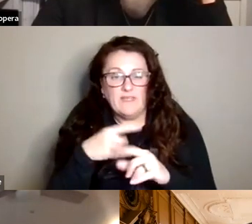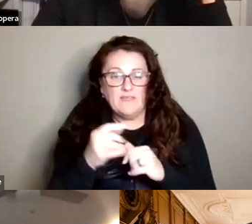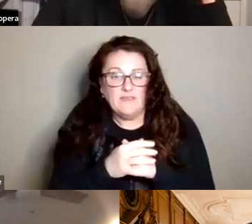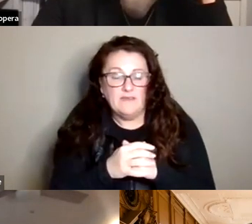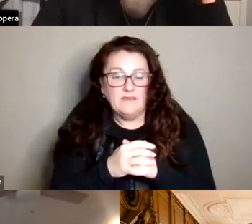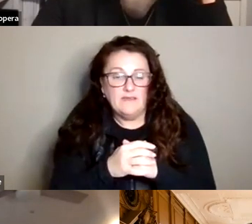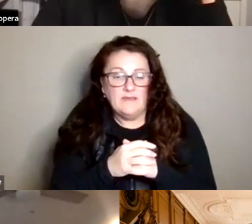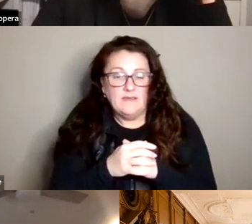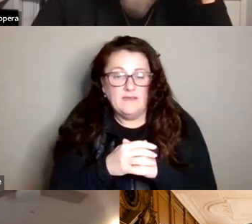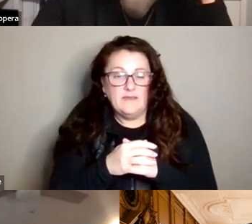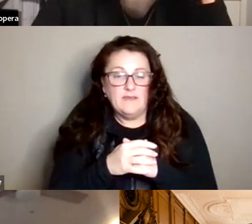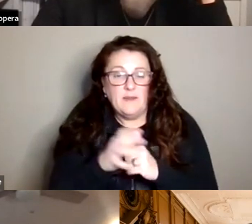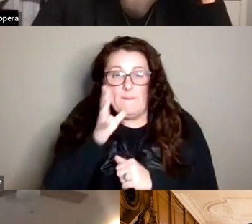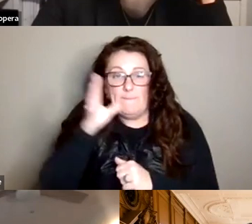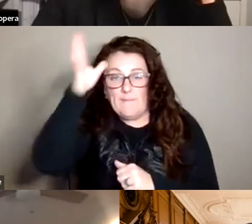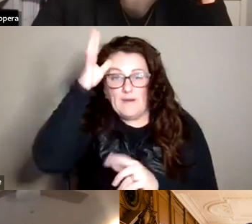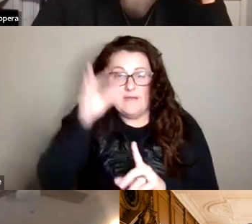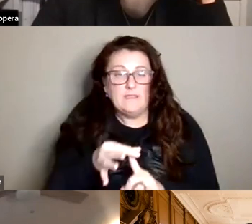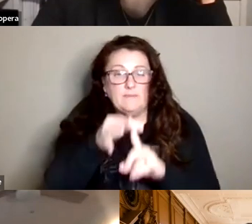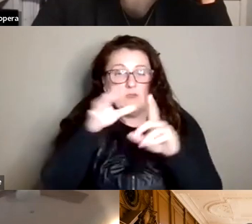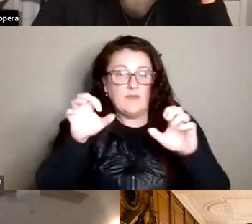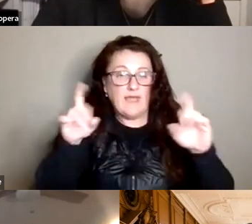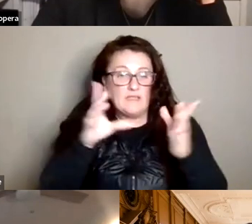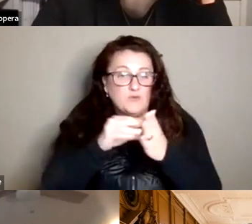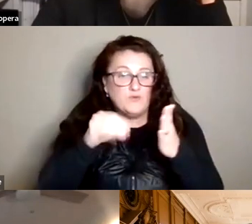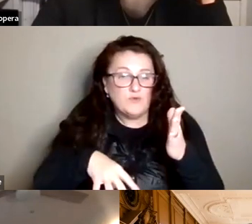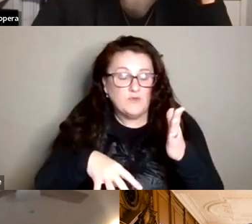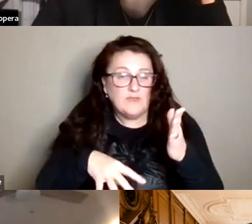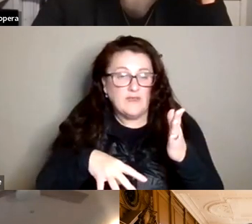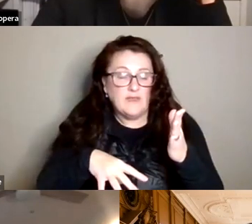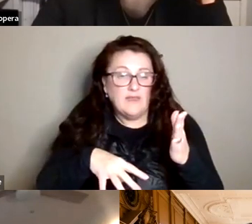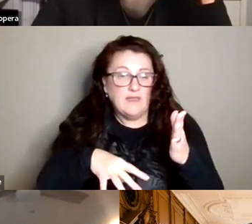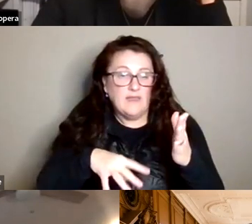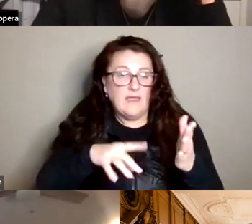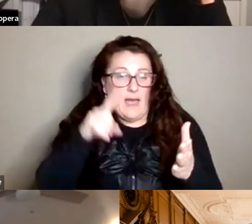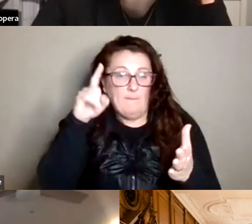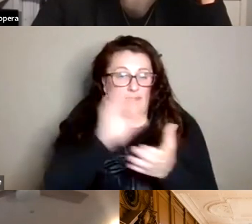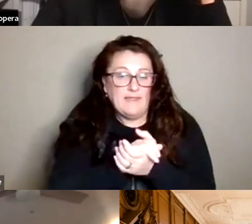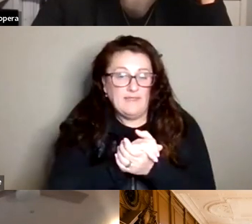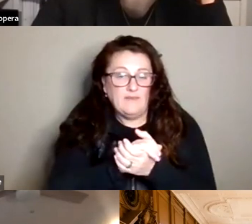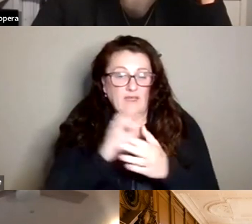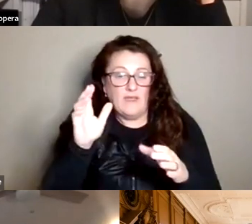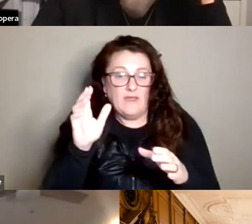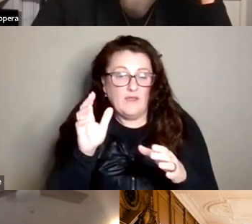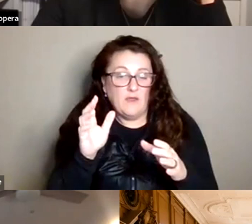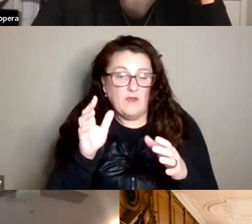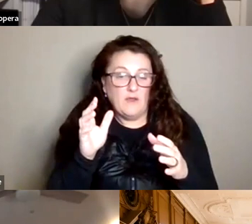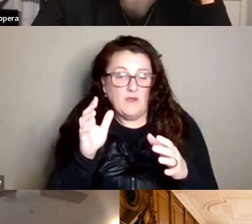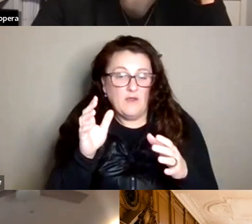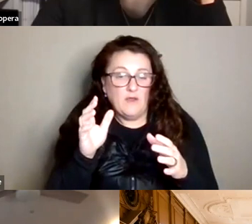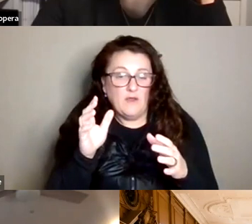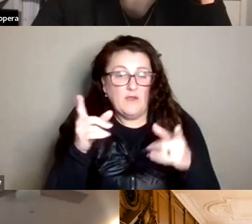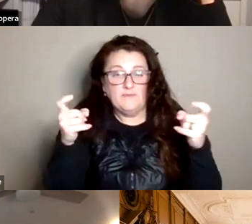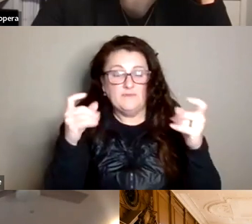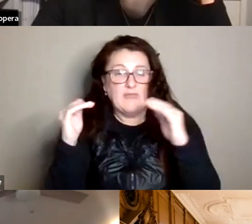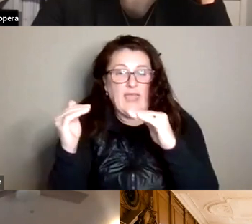As a parent of a special education student, I am firmly of the belief that we need to have a principal who brings equity